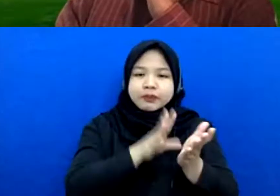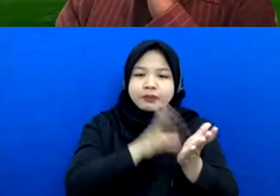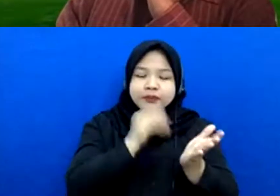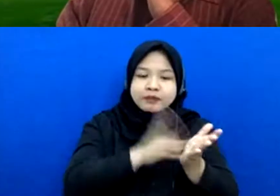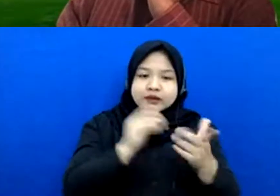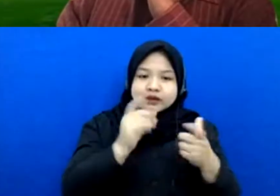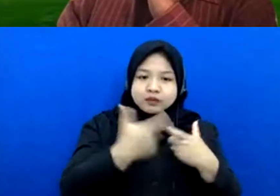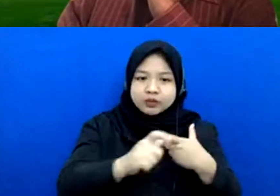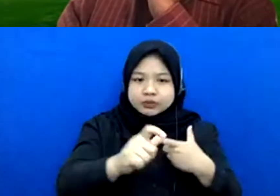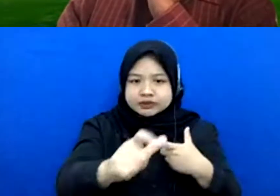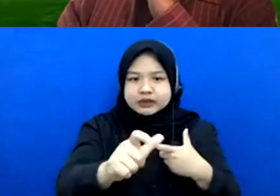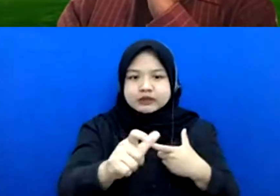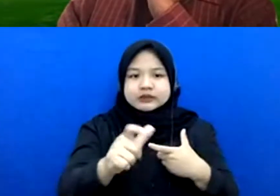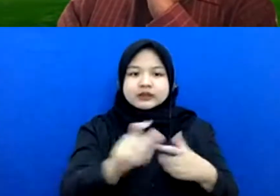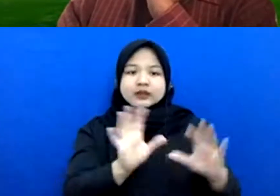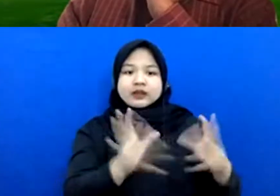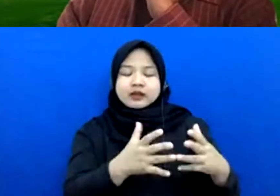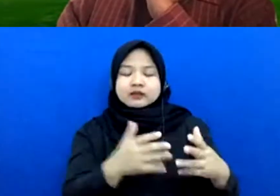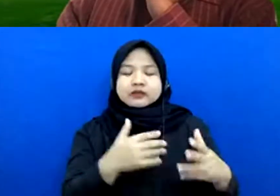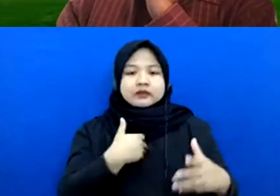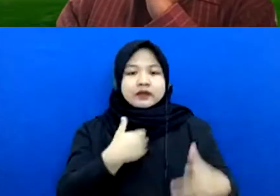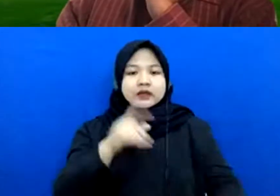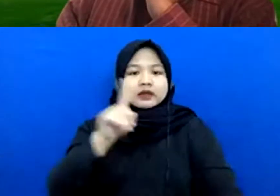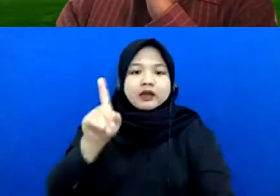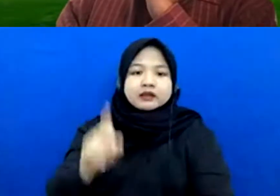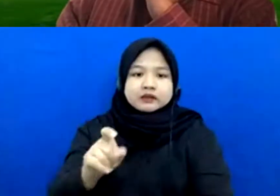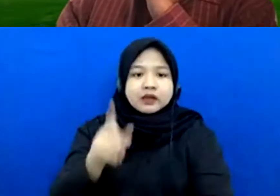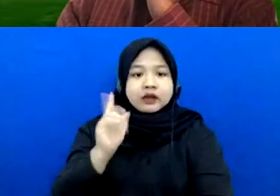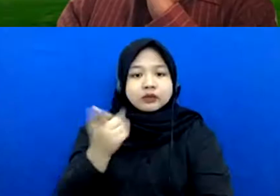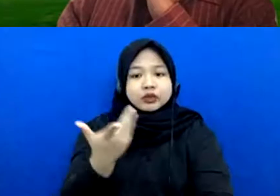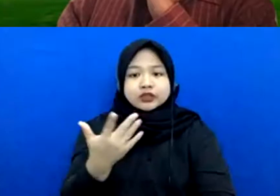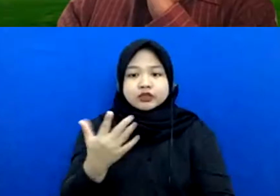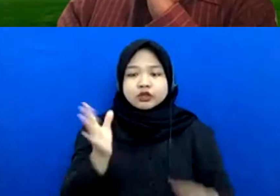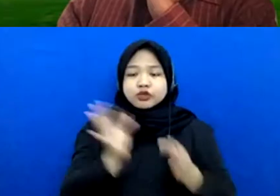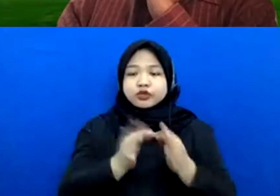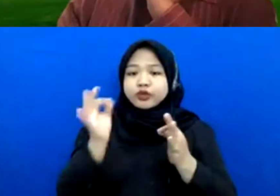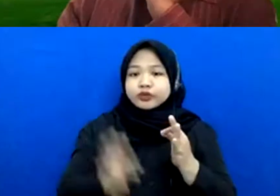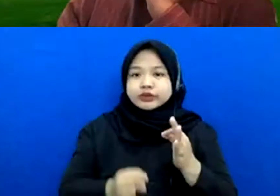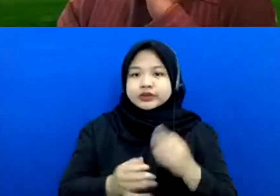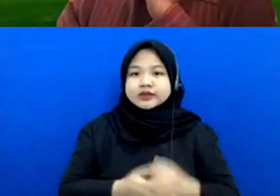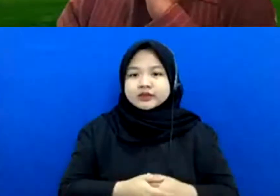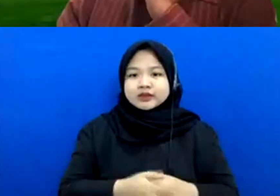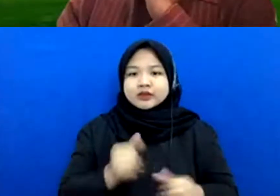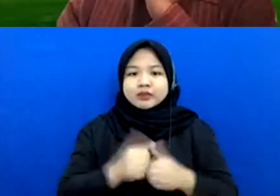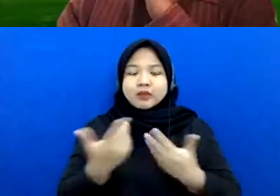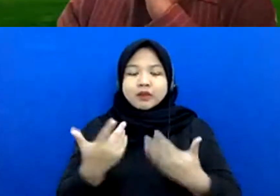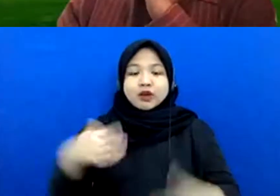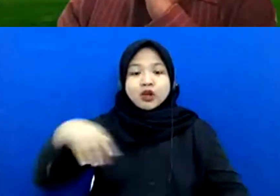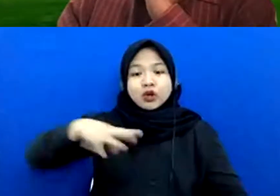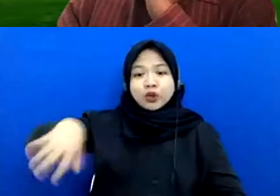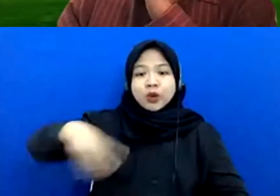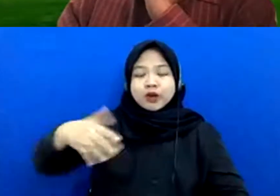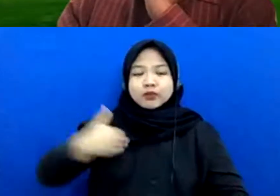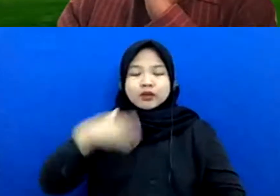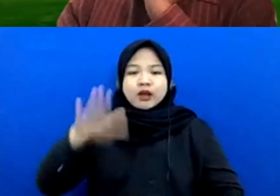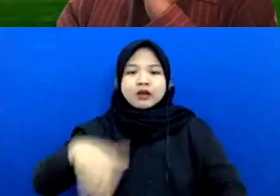I'm asking if anyone have a solution, and what about a family with a disability kids